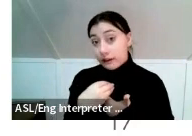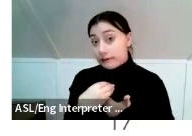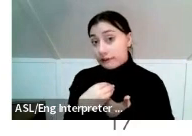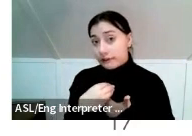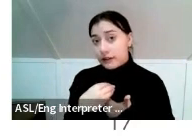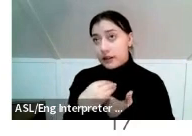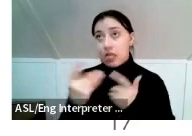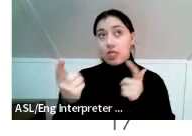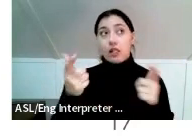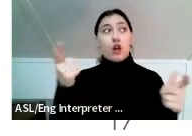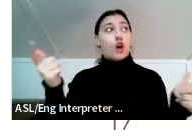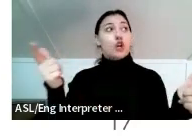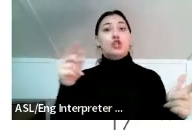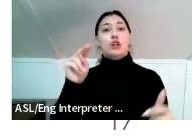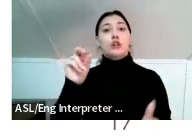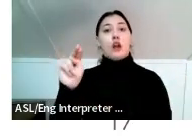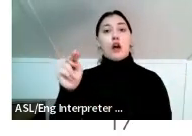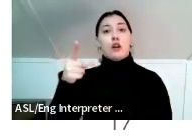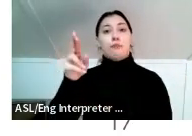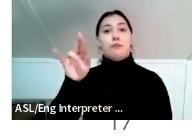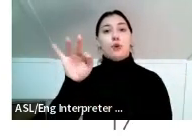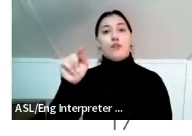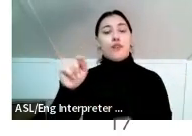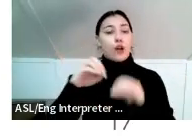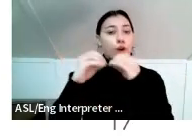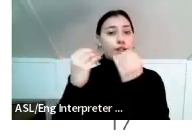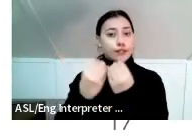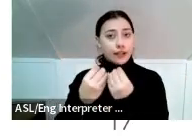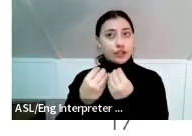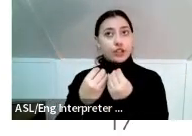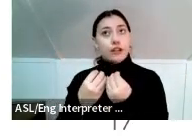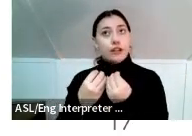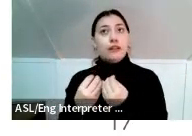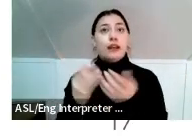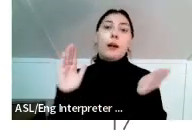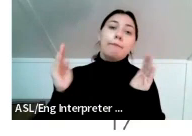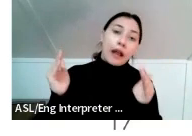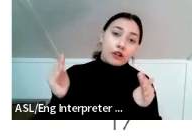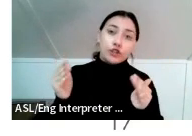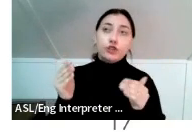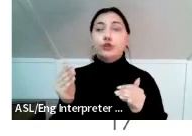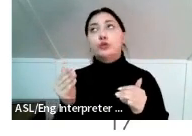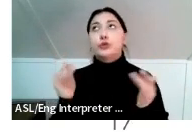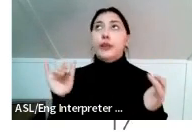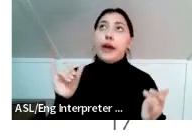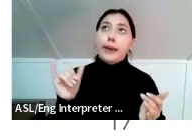the larger nonprofit organization, as opposed to